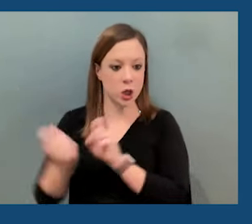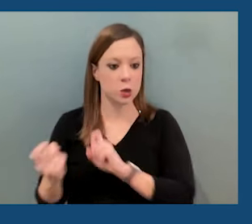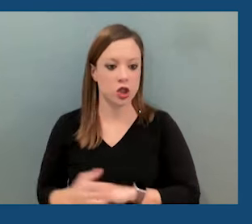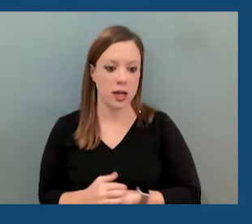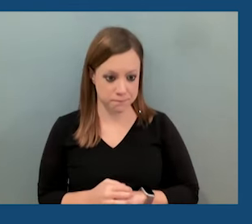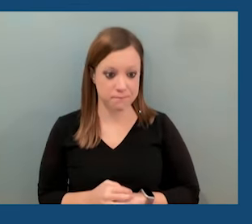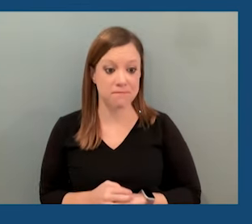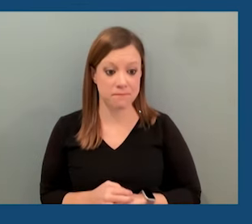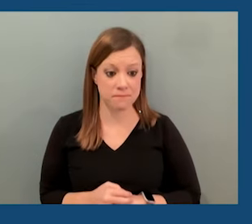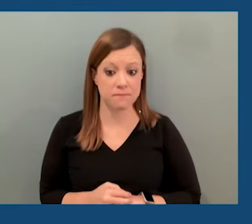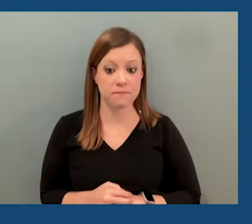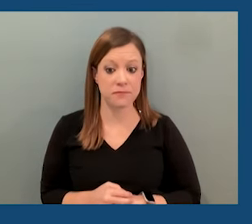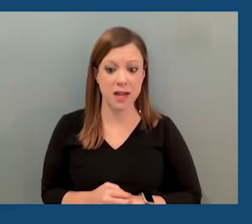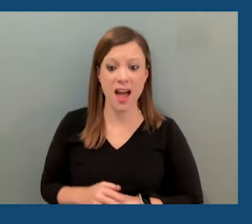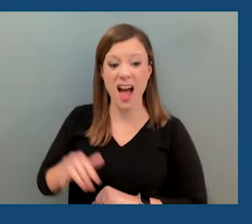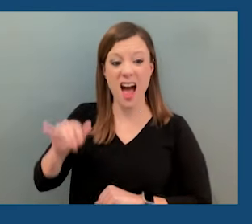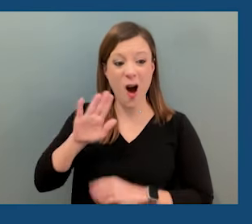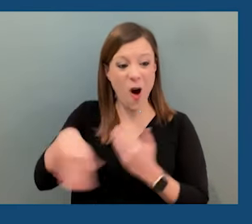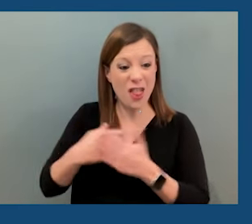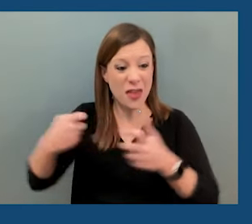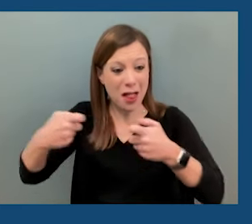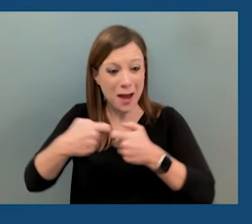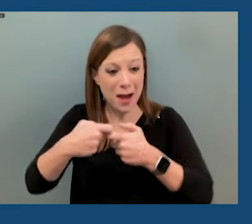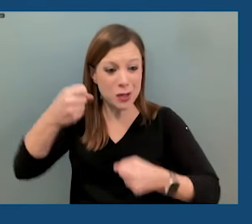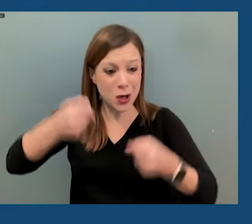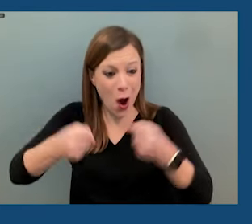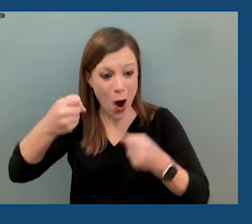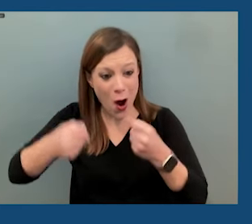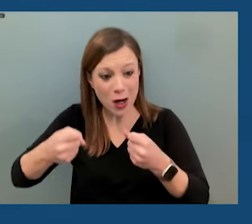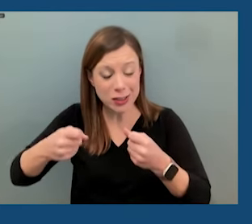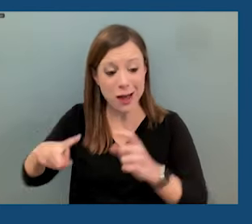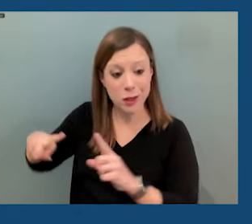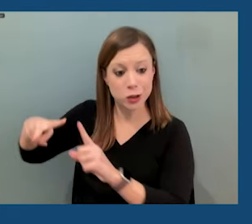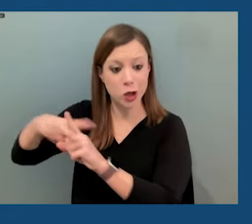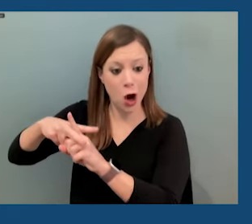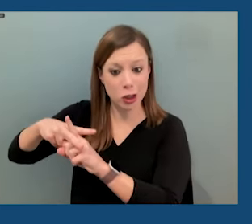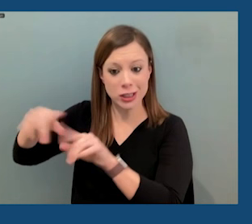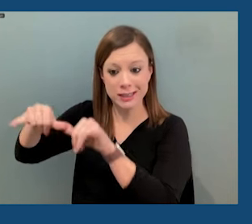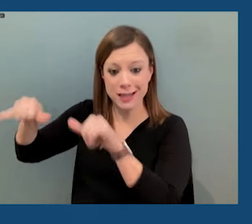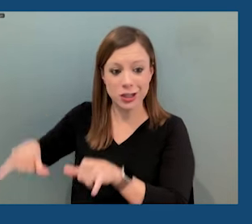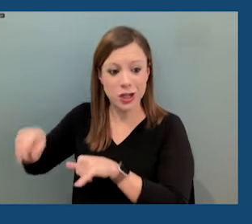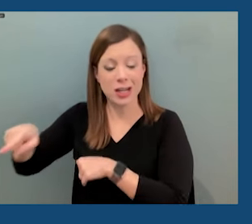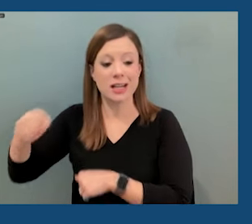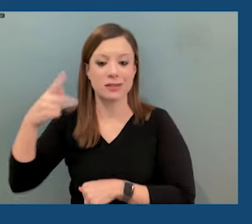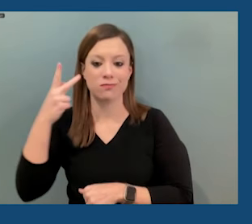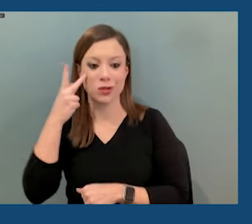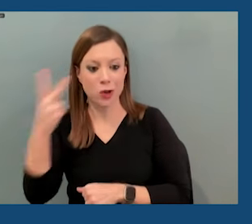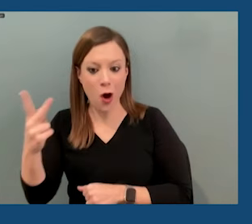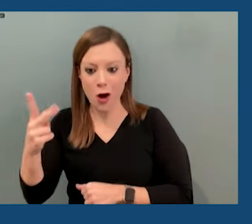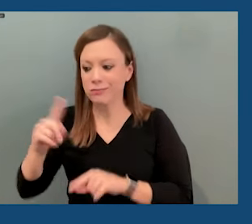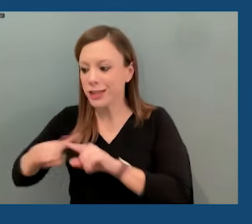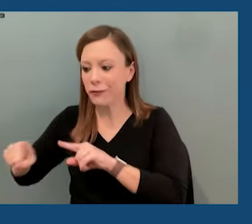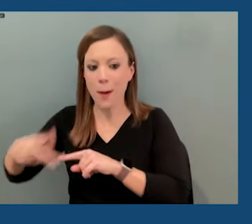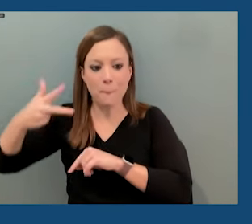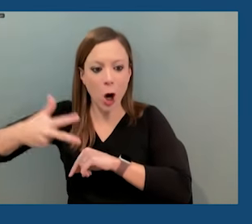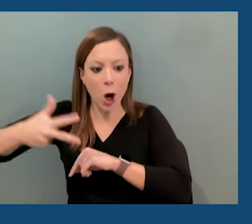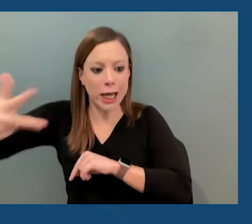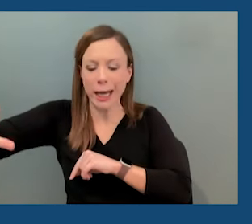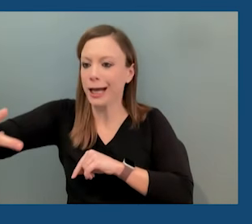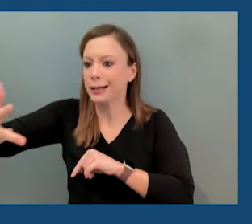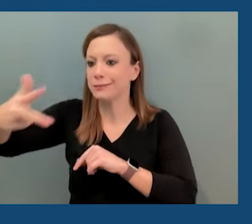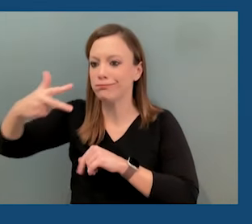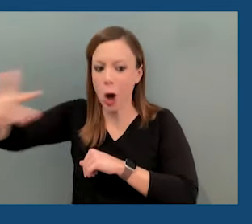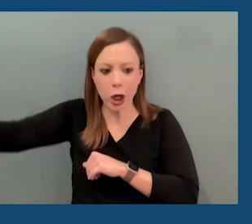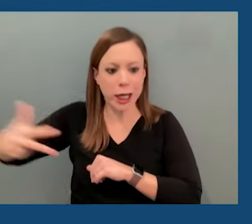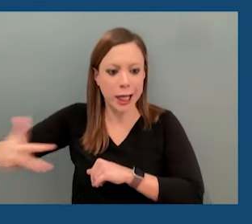know, the fleet of electric cars and the charging stations. We walked through parking ramps and he showed me the charging stations, and this area was designated as one of